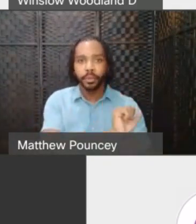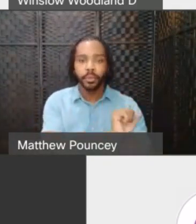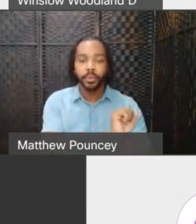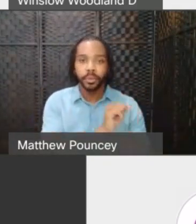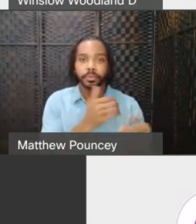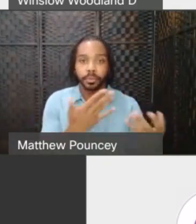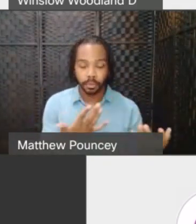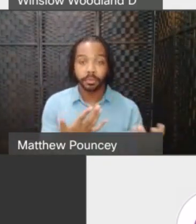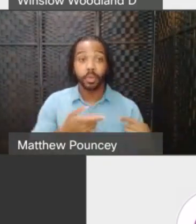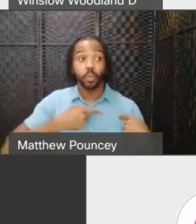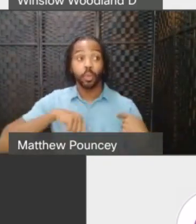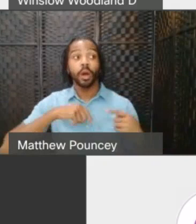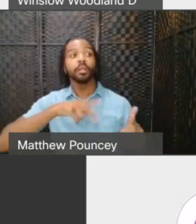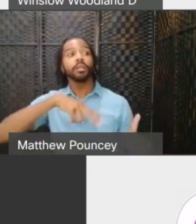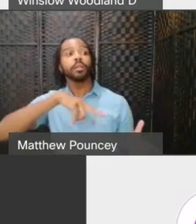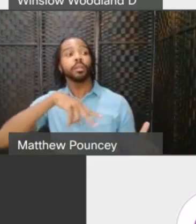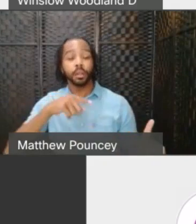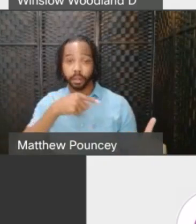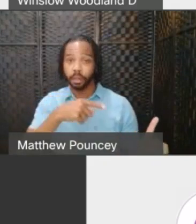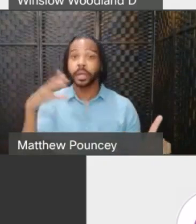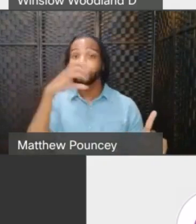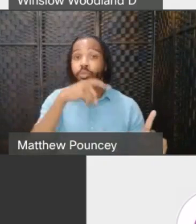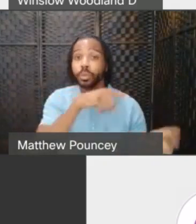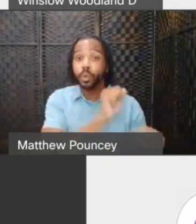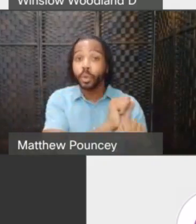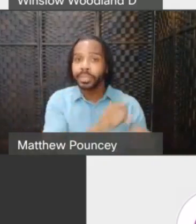still working where they indicated in the system,